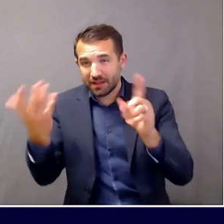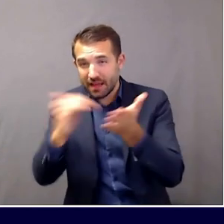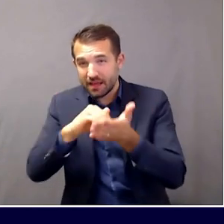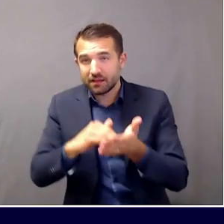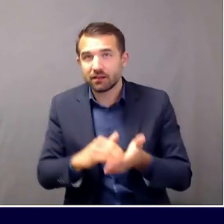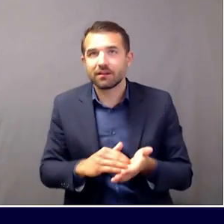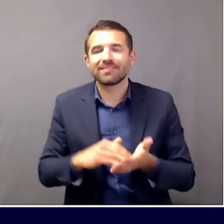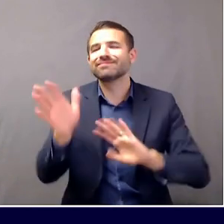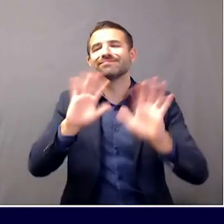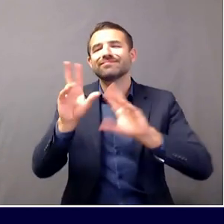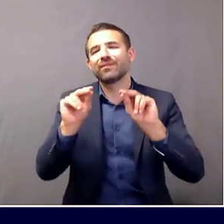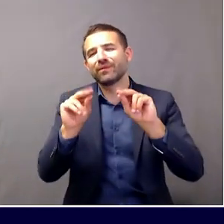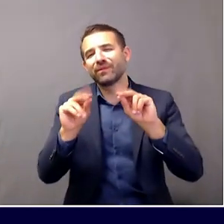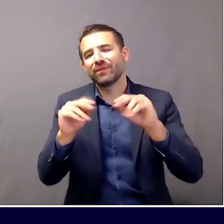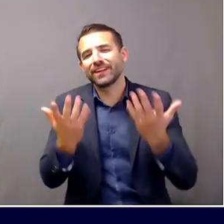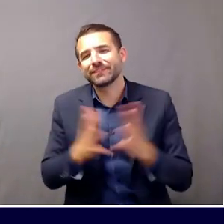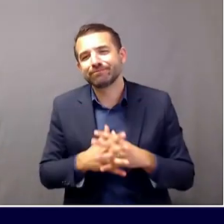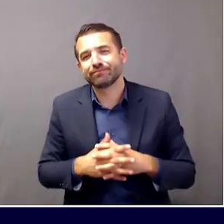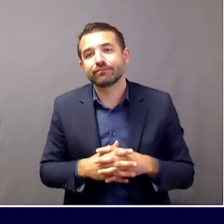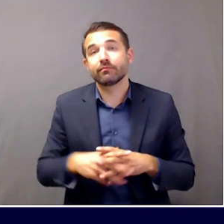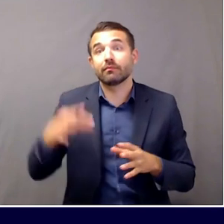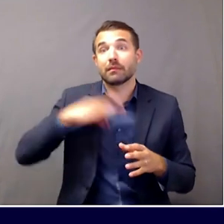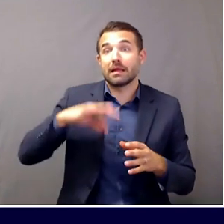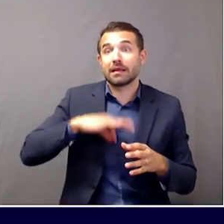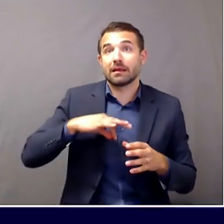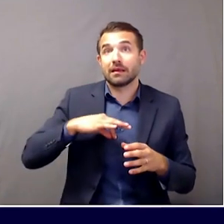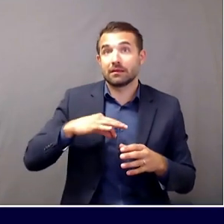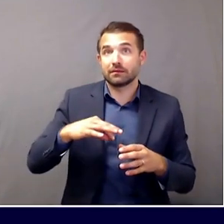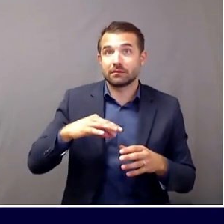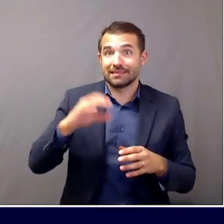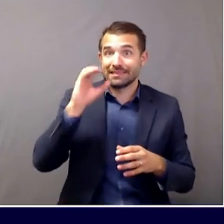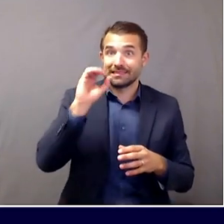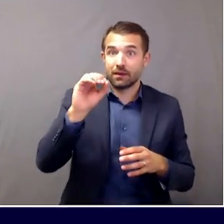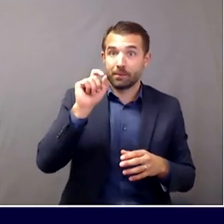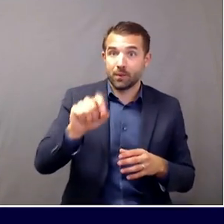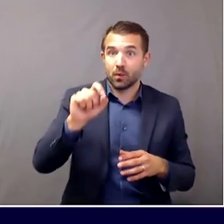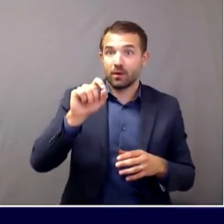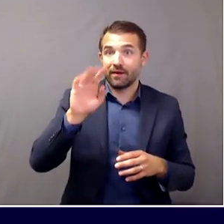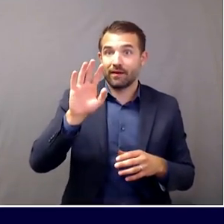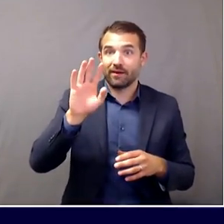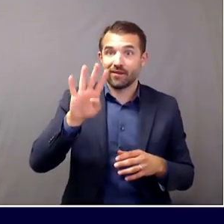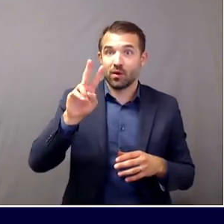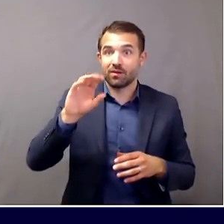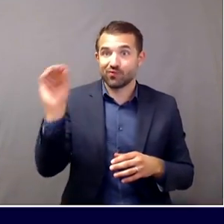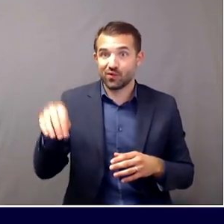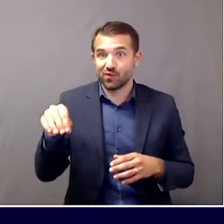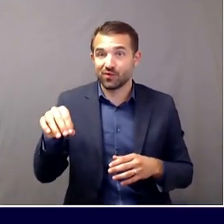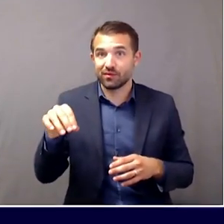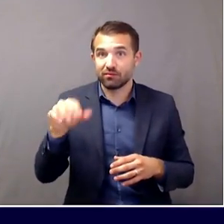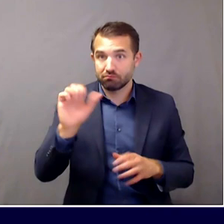is because Maine has 0.4% or 0.5% positivity, is